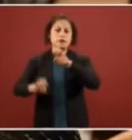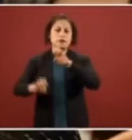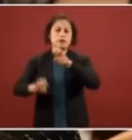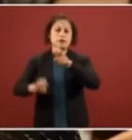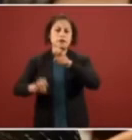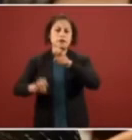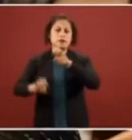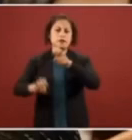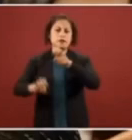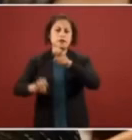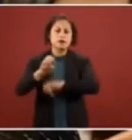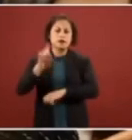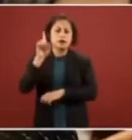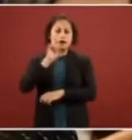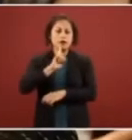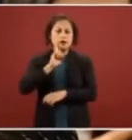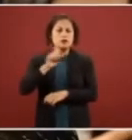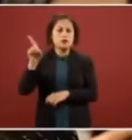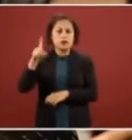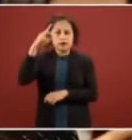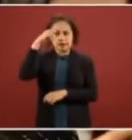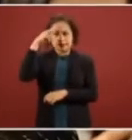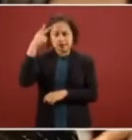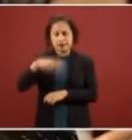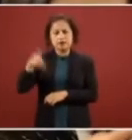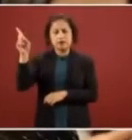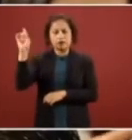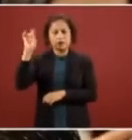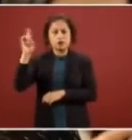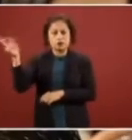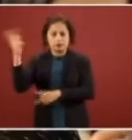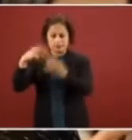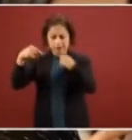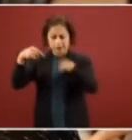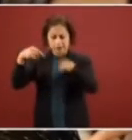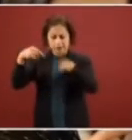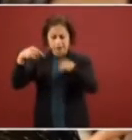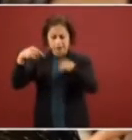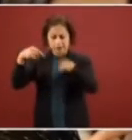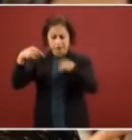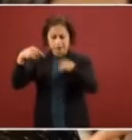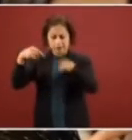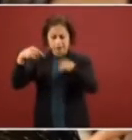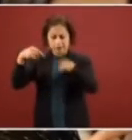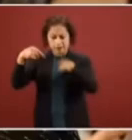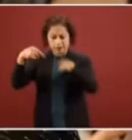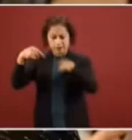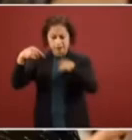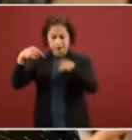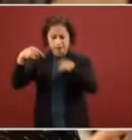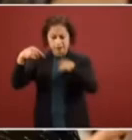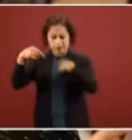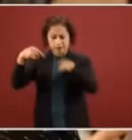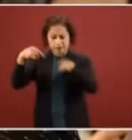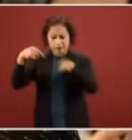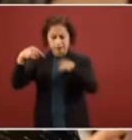met, tell you? ¿Qué le ha dicho sobre el tema? Esa es mi primera pregunta. So what has she told you regarding the matter? That's